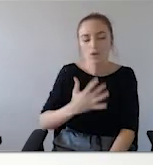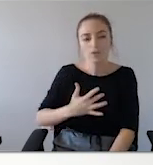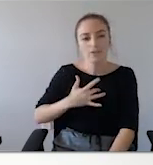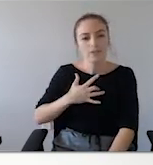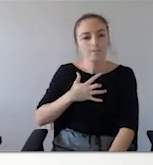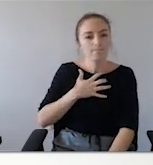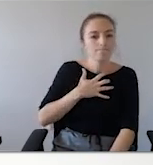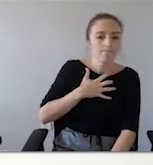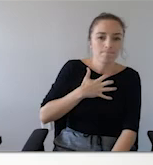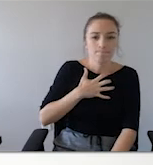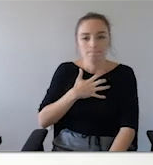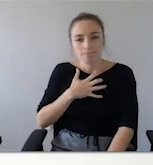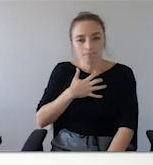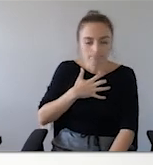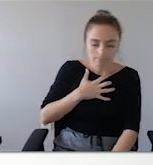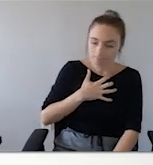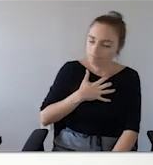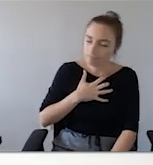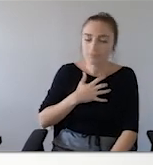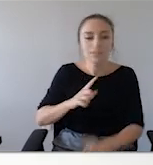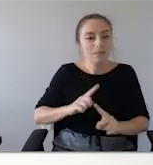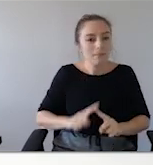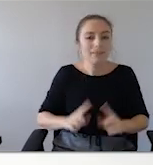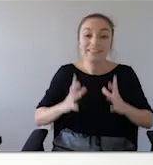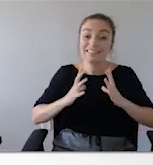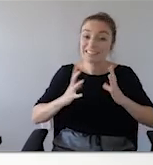you it will pay off in a positive way.